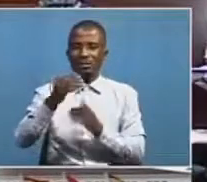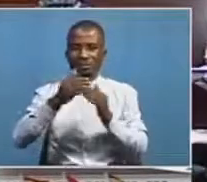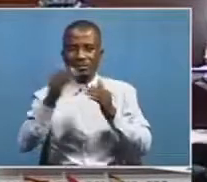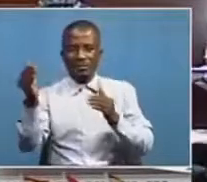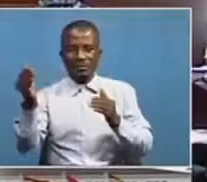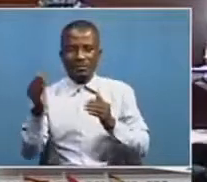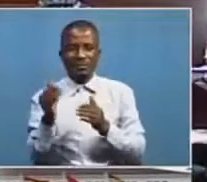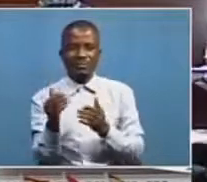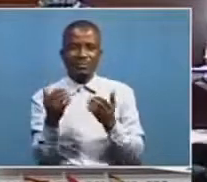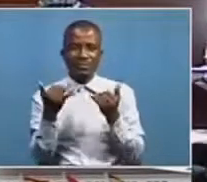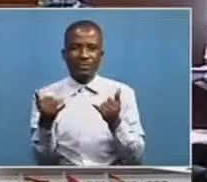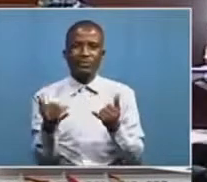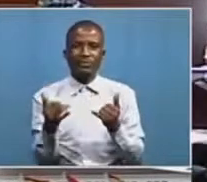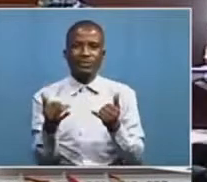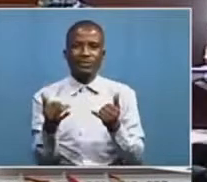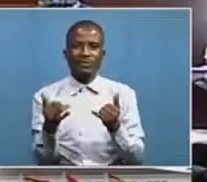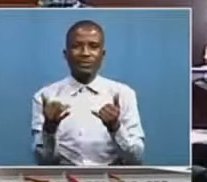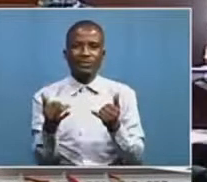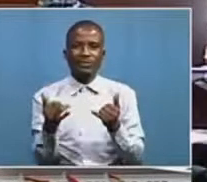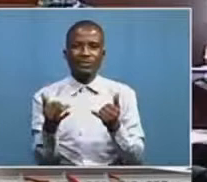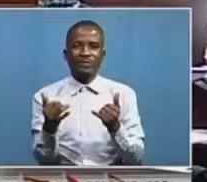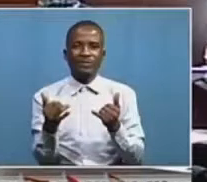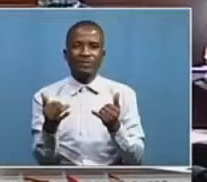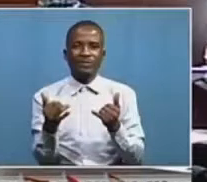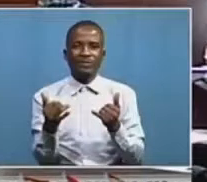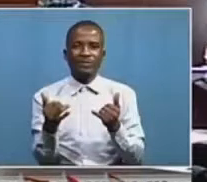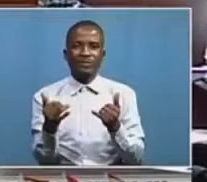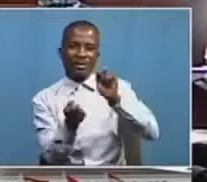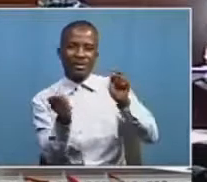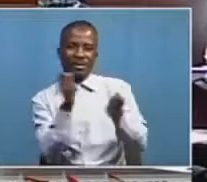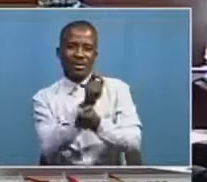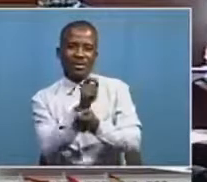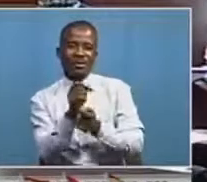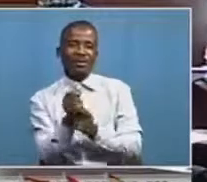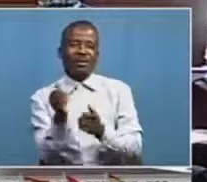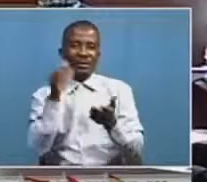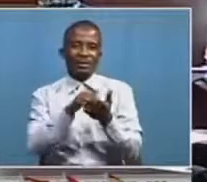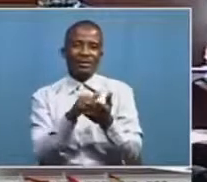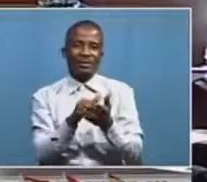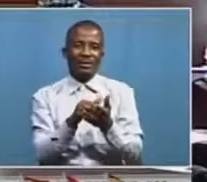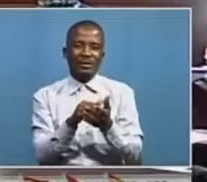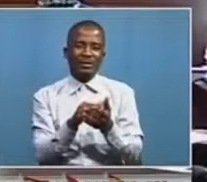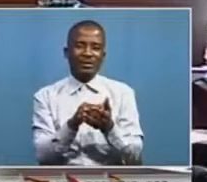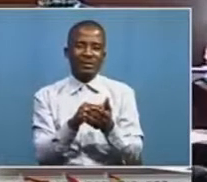13,434,574 was manifest error, and votes cast for second